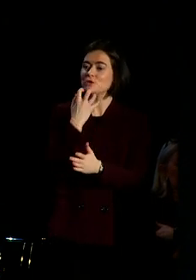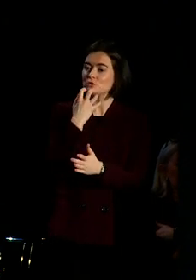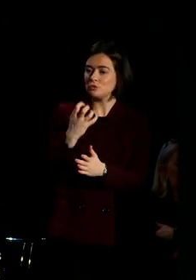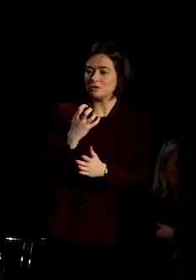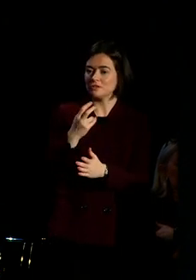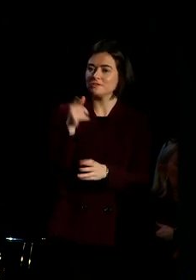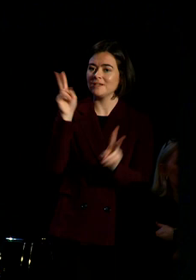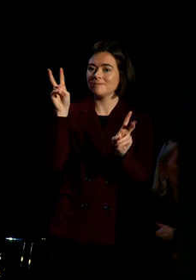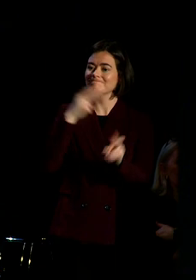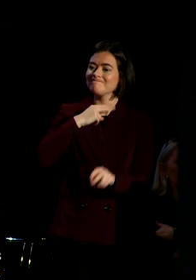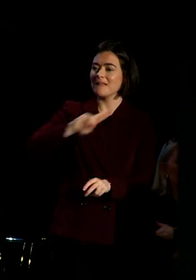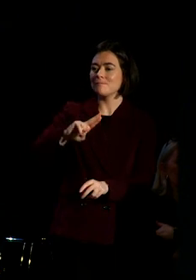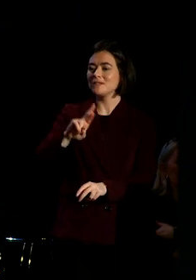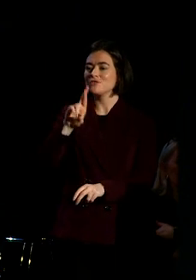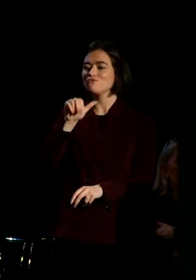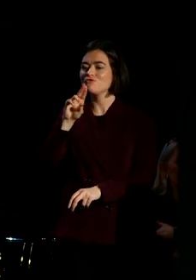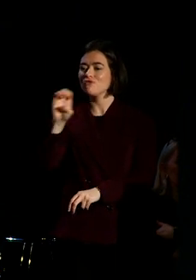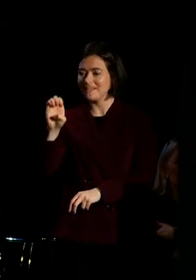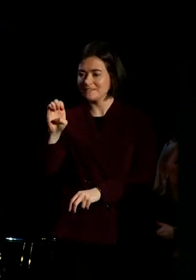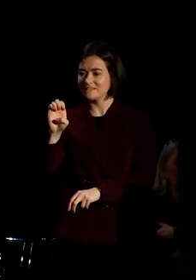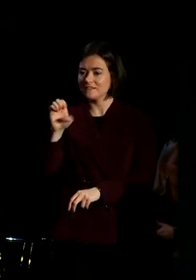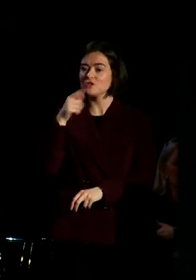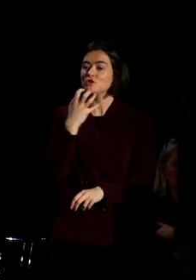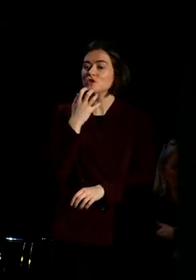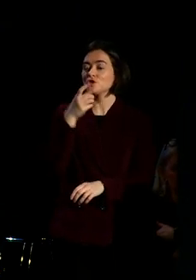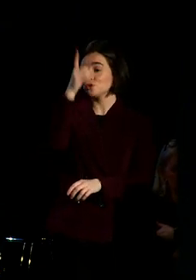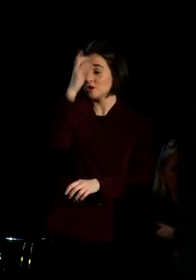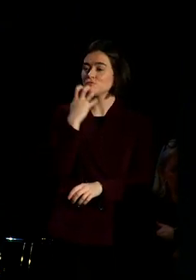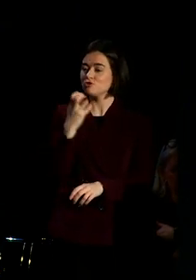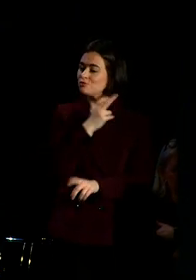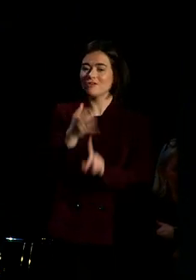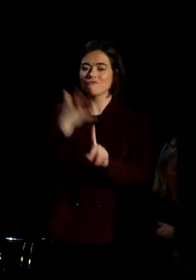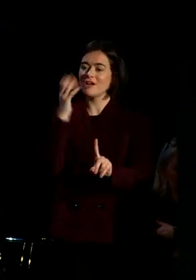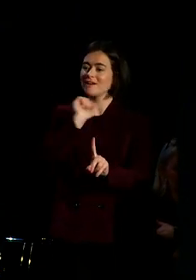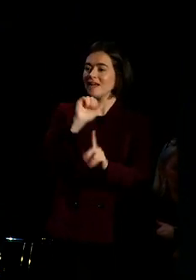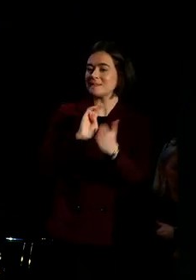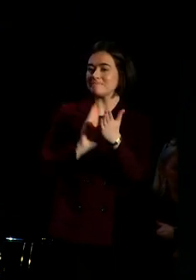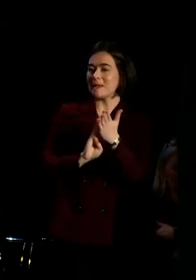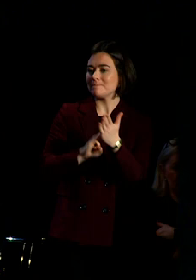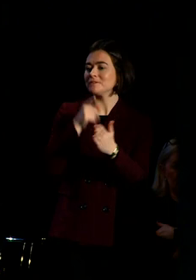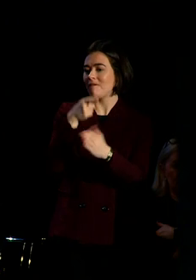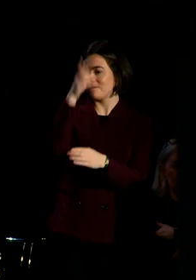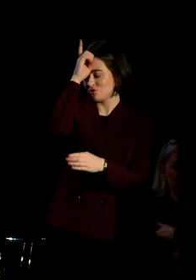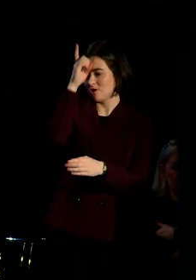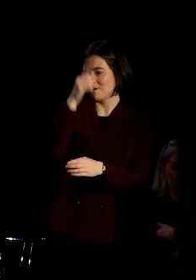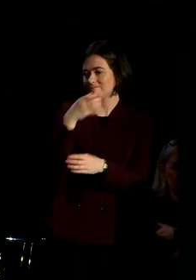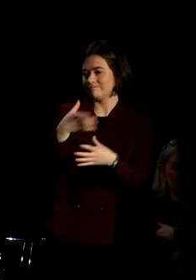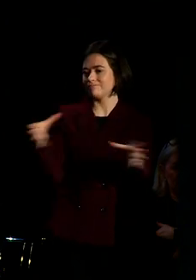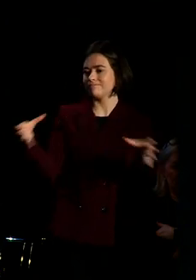race. German Jews were no longer recognized as members of the German population.